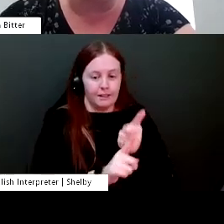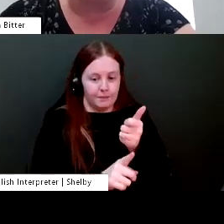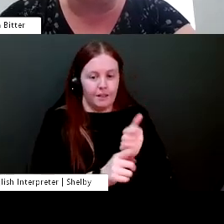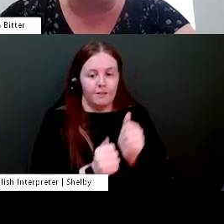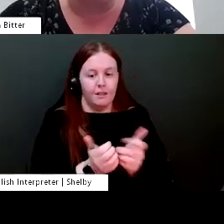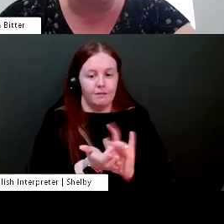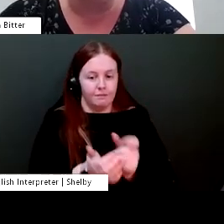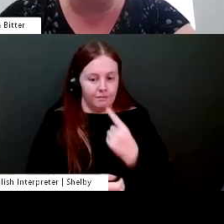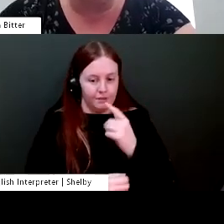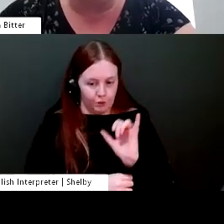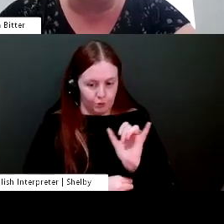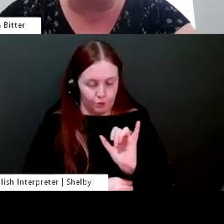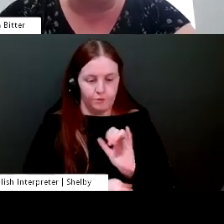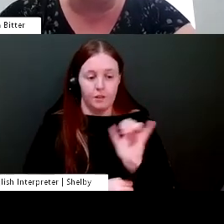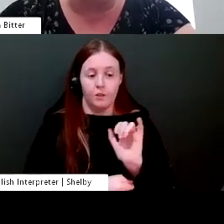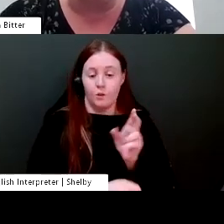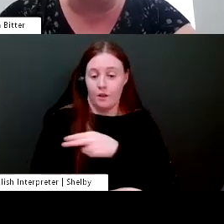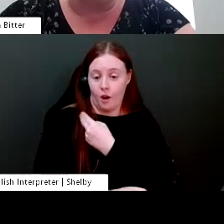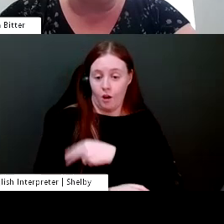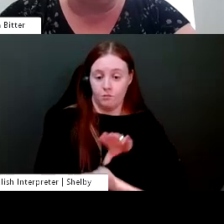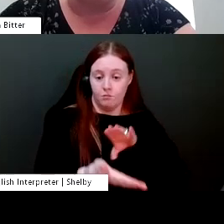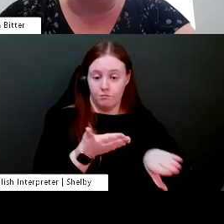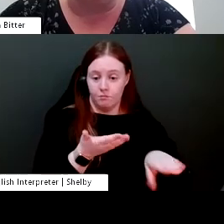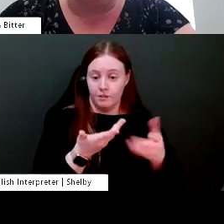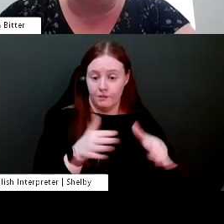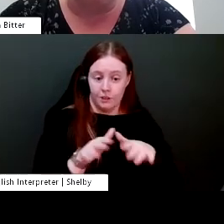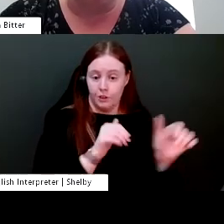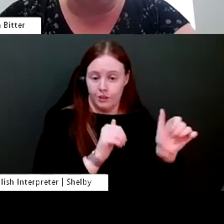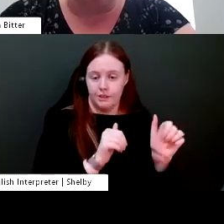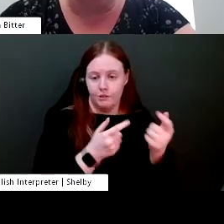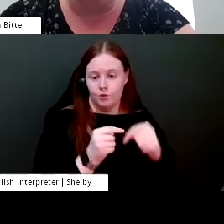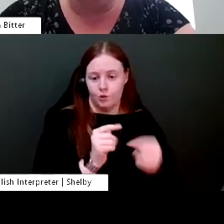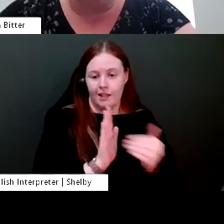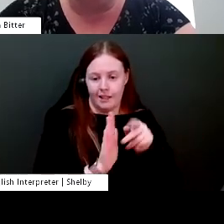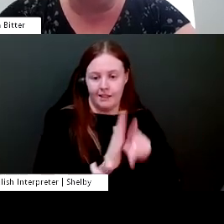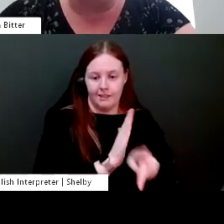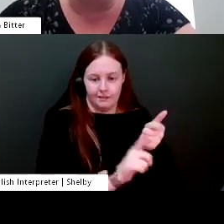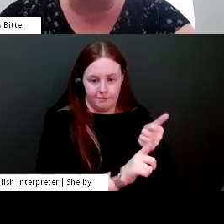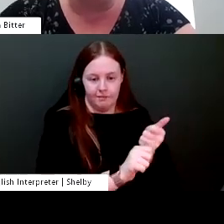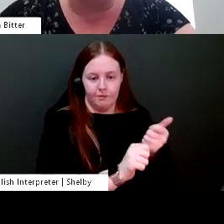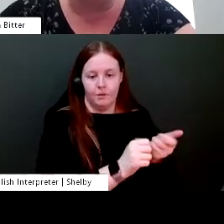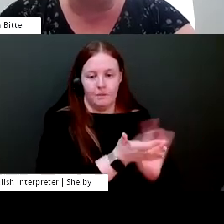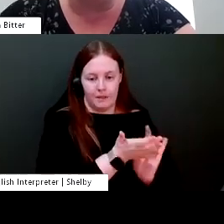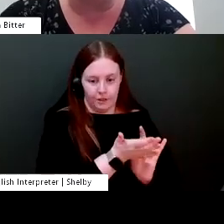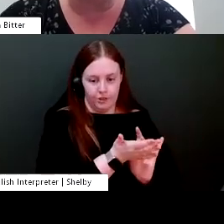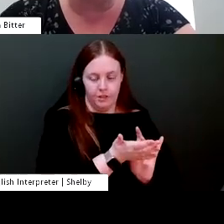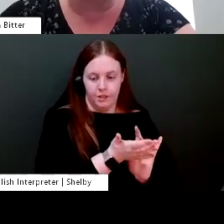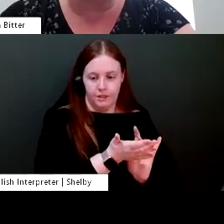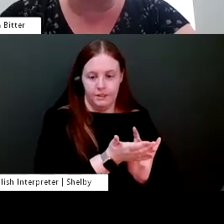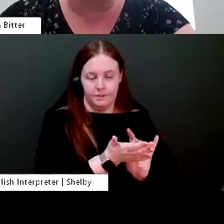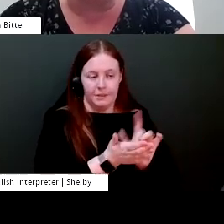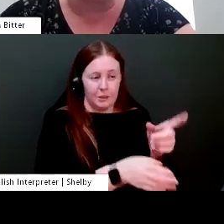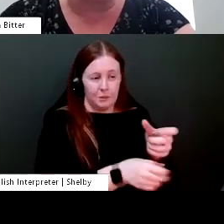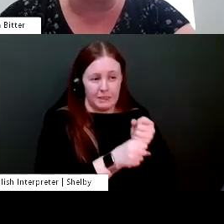being released from the hospital, he again tried to end his life by taking pills. And he received, I think it was a